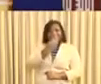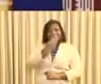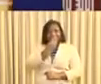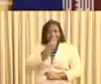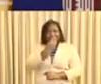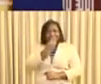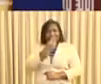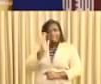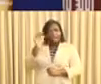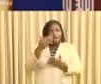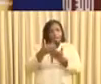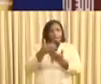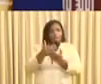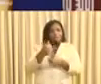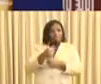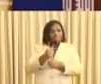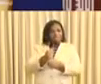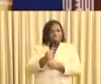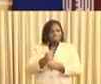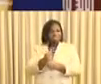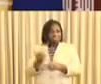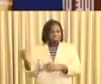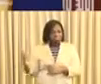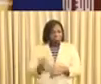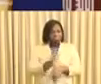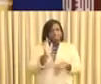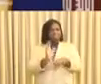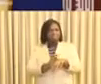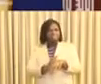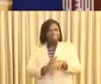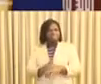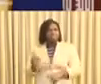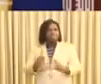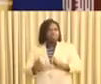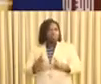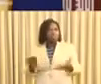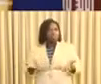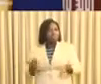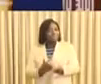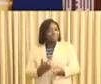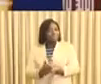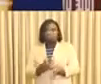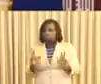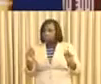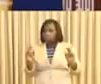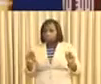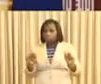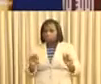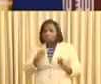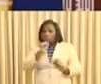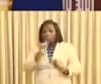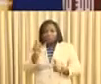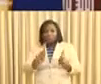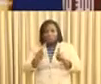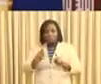endanger the lives of the rest of the population. Not only will persons who enter our country illegally be